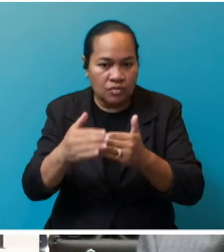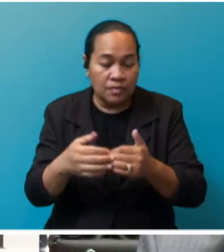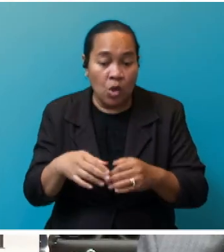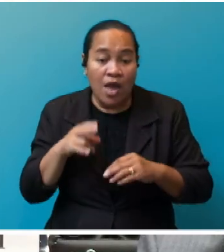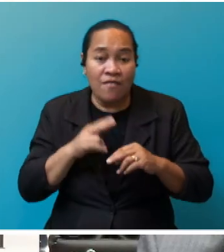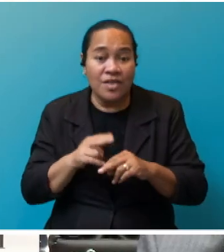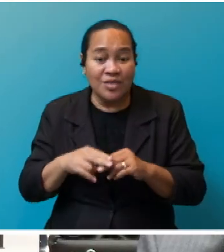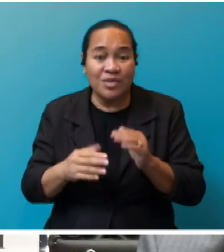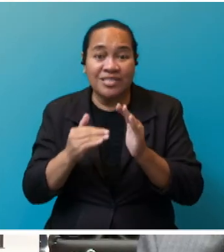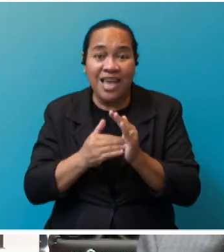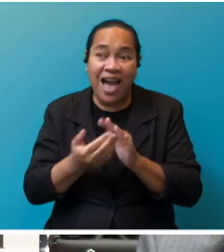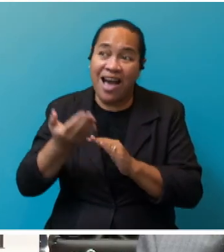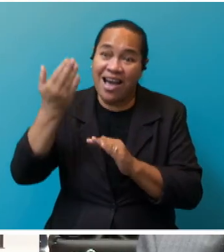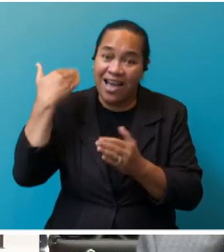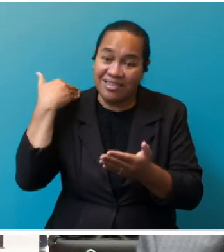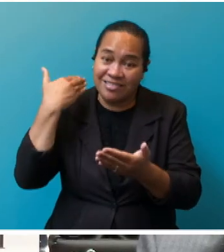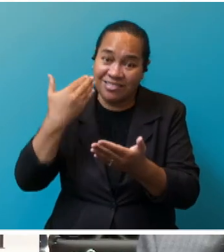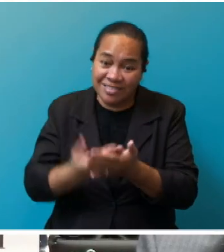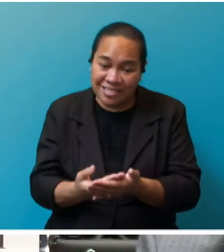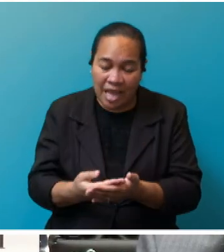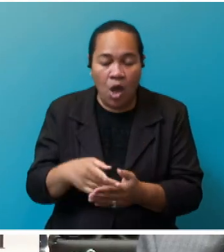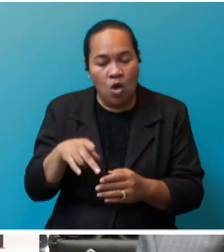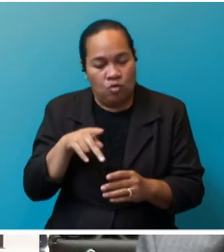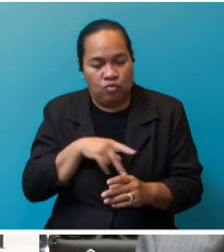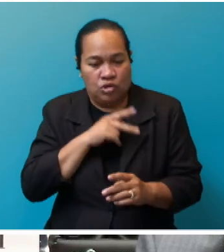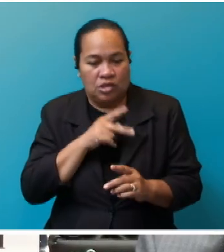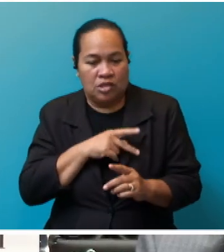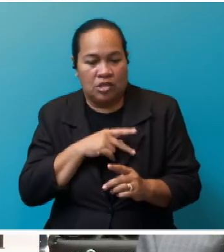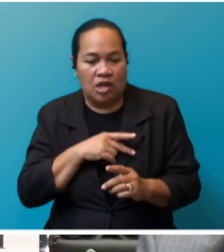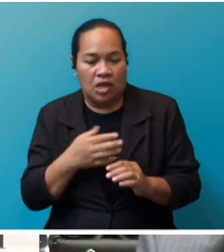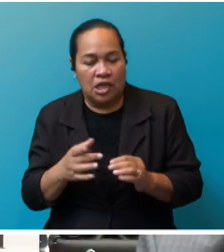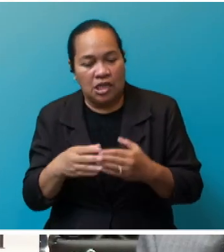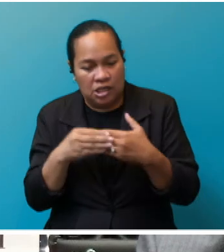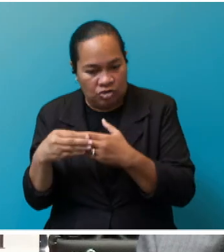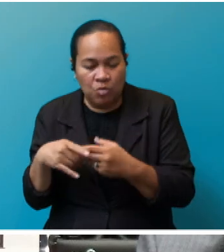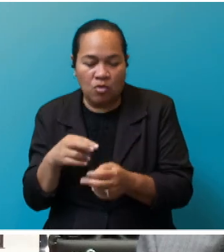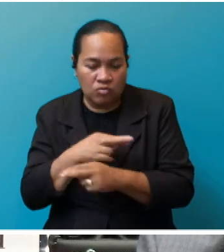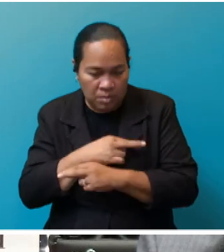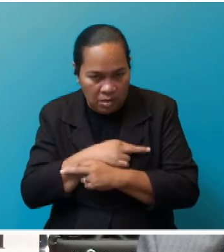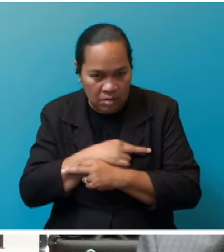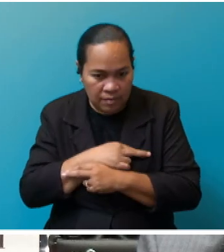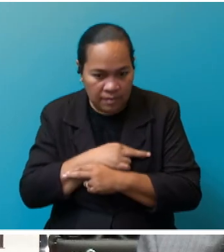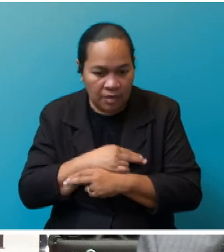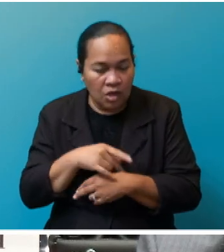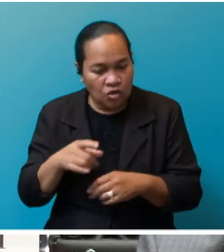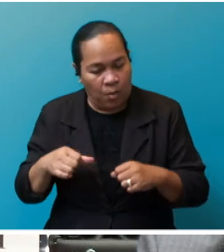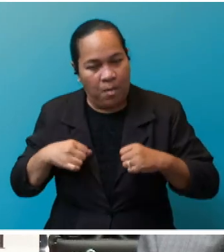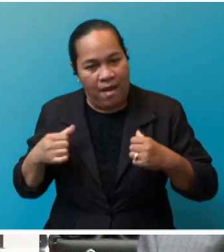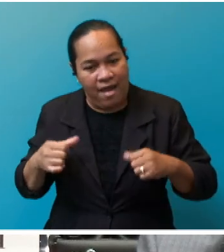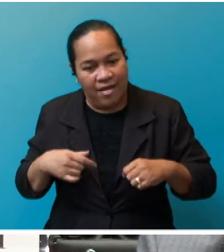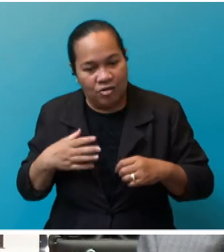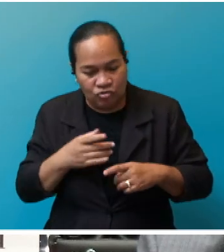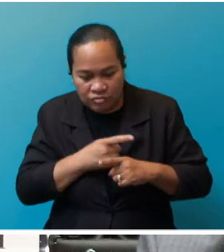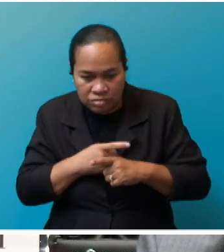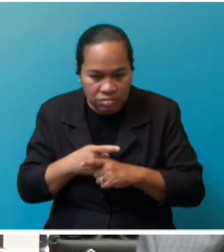of the Council, our country demonstrated principled leadership rooted in cooperation and respect. The coalition government takes pride in having steered discussions